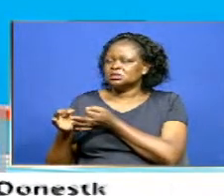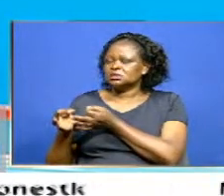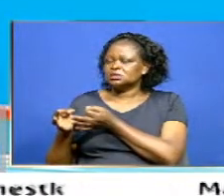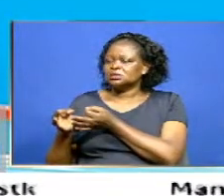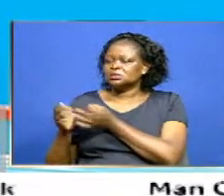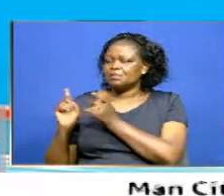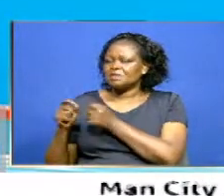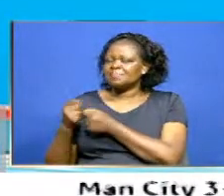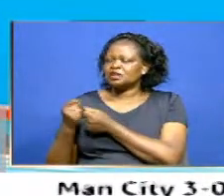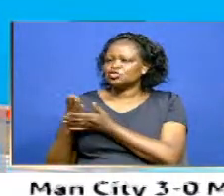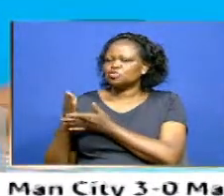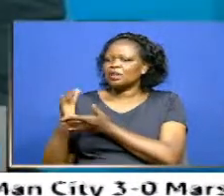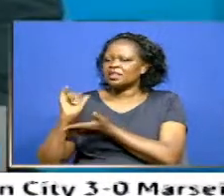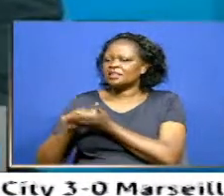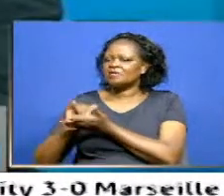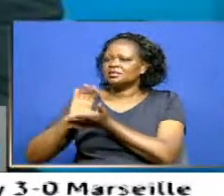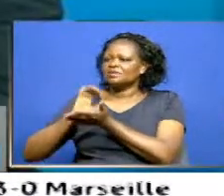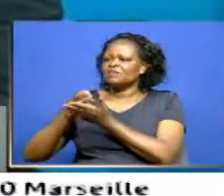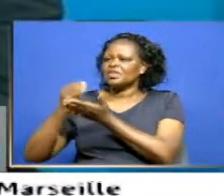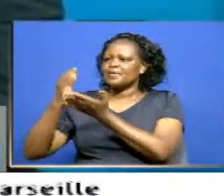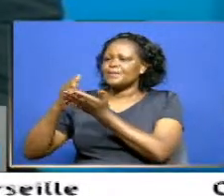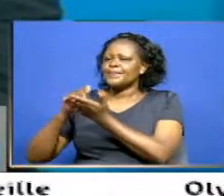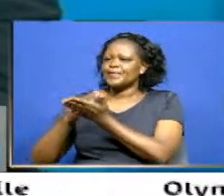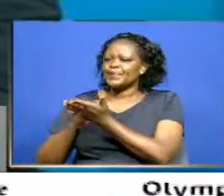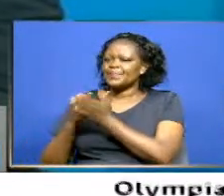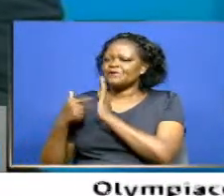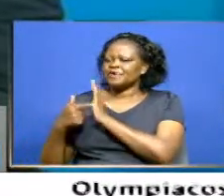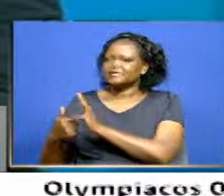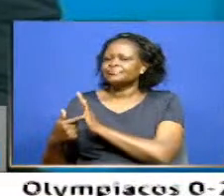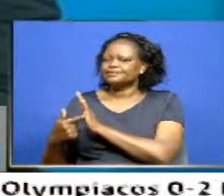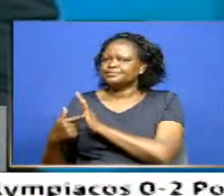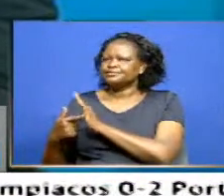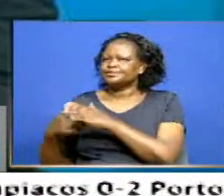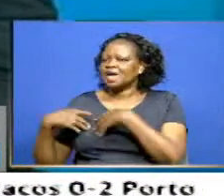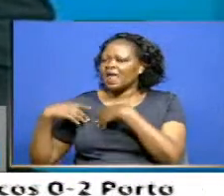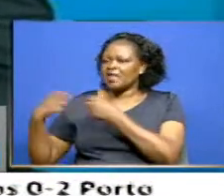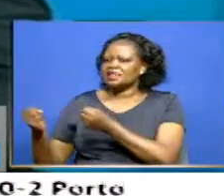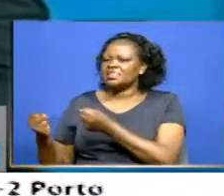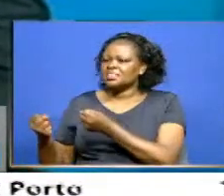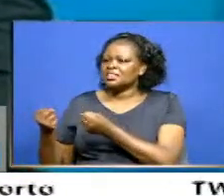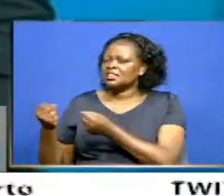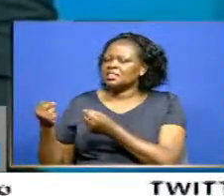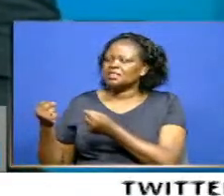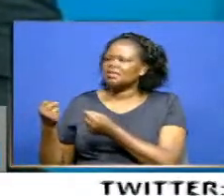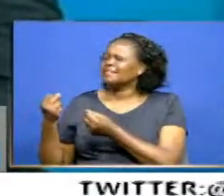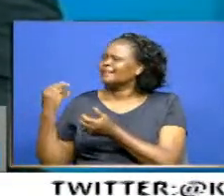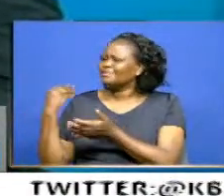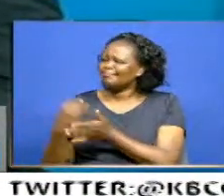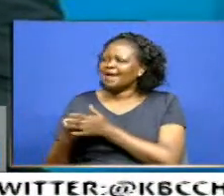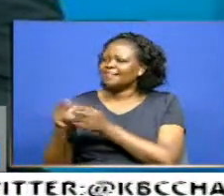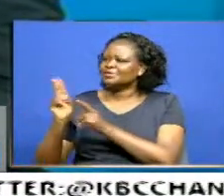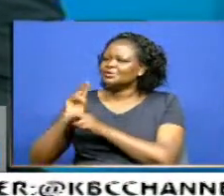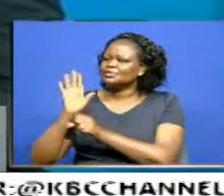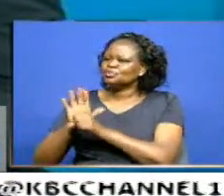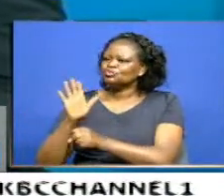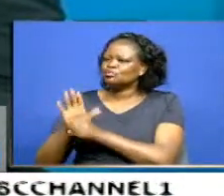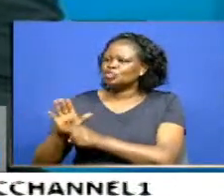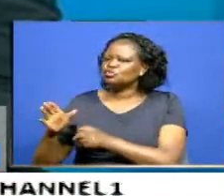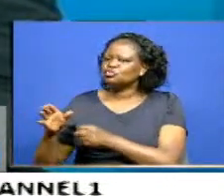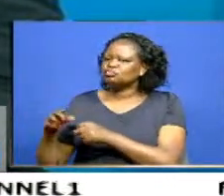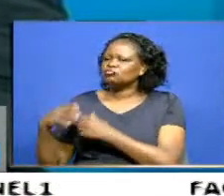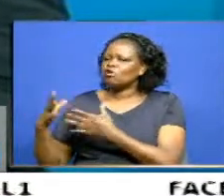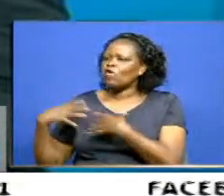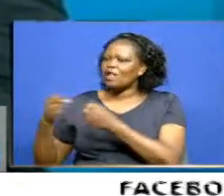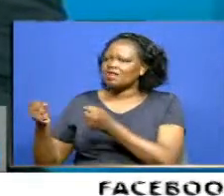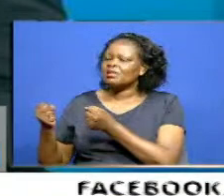sure it's funding programs. So, for example, when you look at health, for example, there's a lot of expenditure that goes into health. It does not make sense